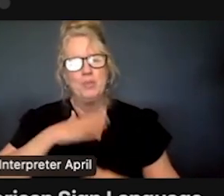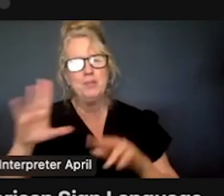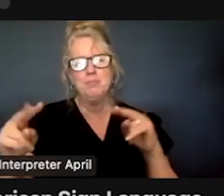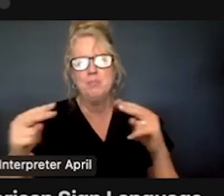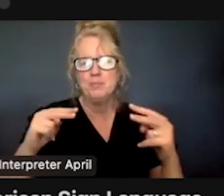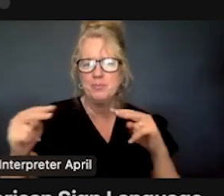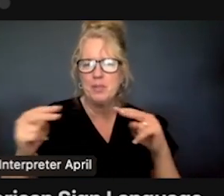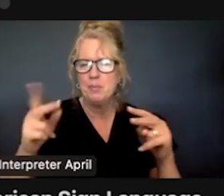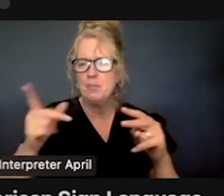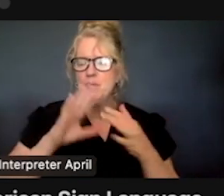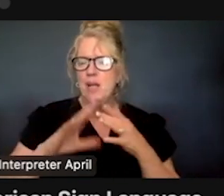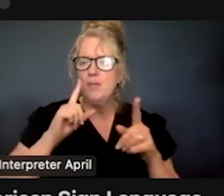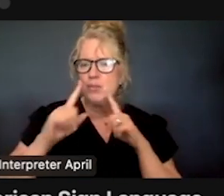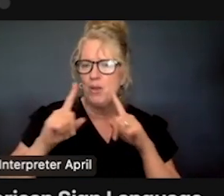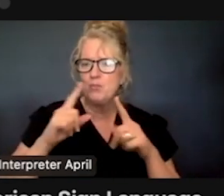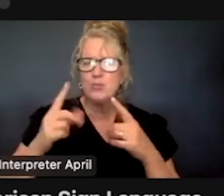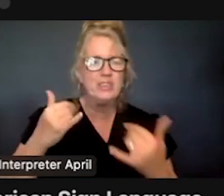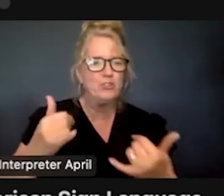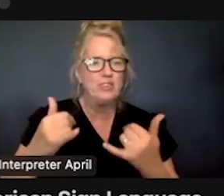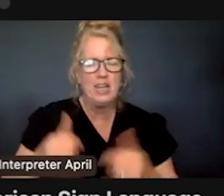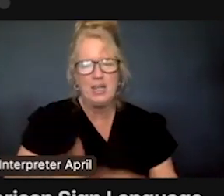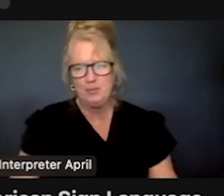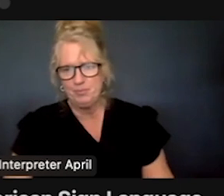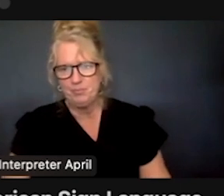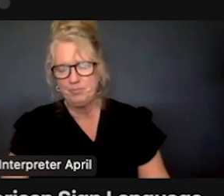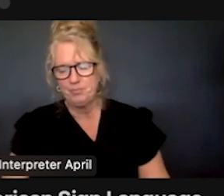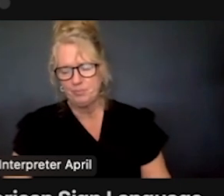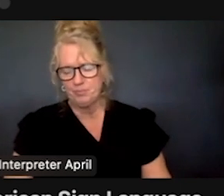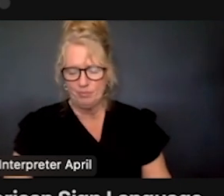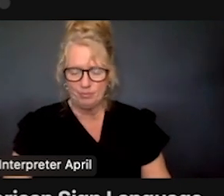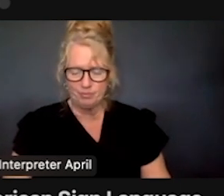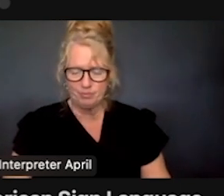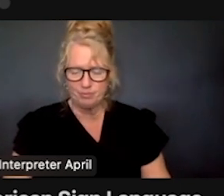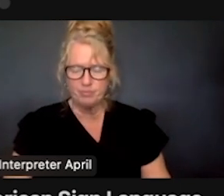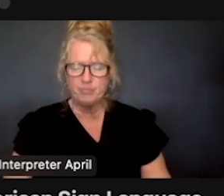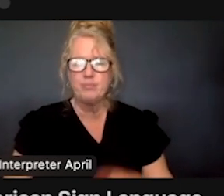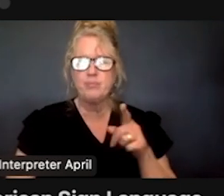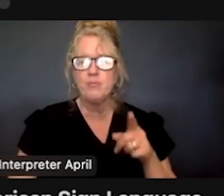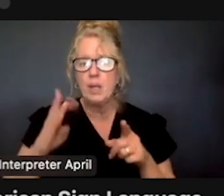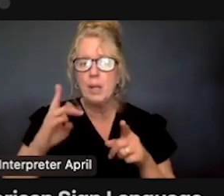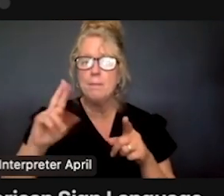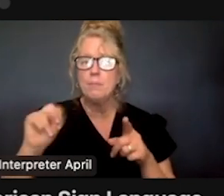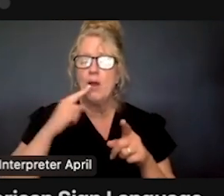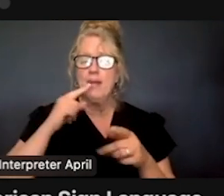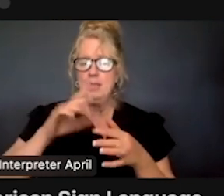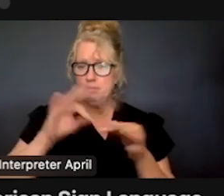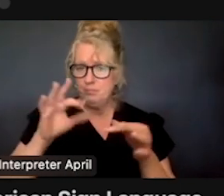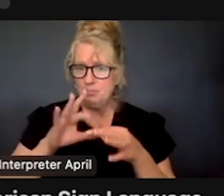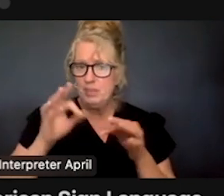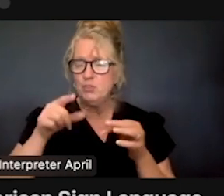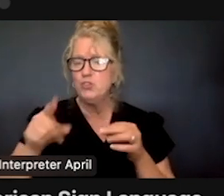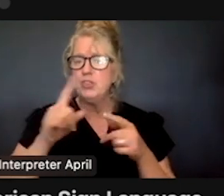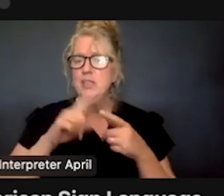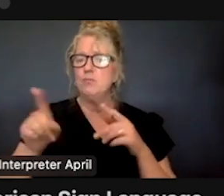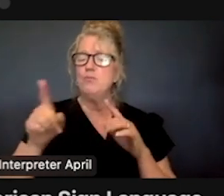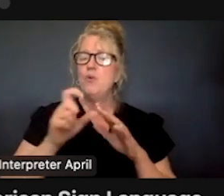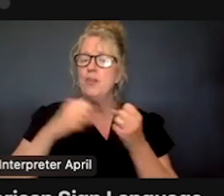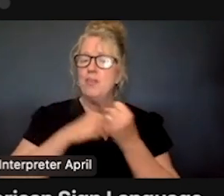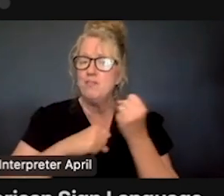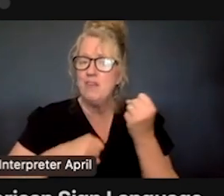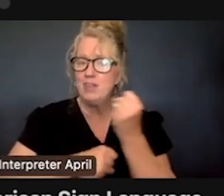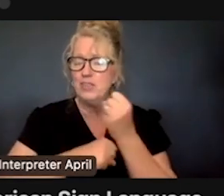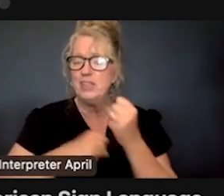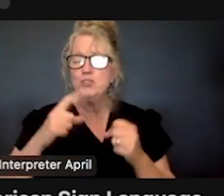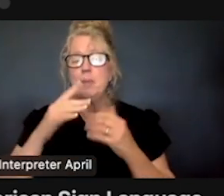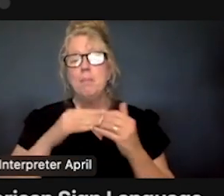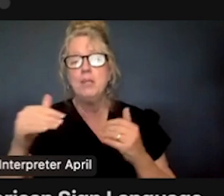the conversation today. So as Brian mentioned, NASHPD's foundational report, Beyond Beds, the Vital Role of the